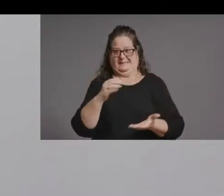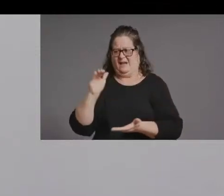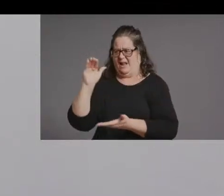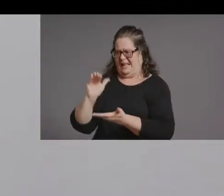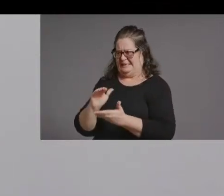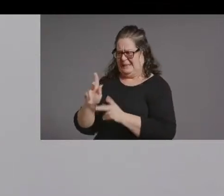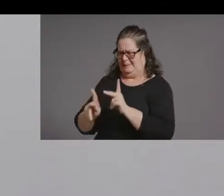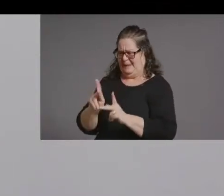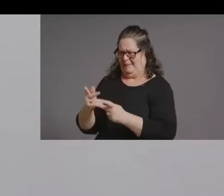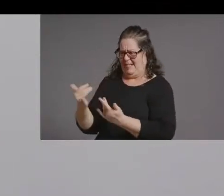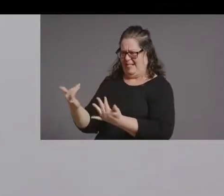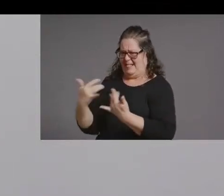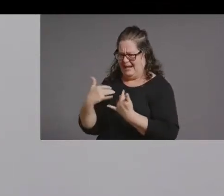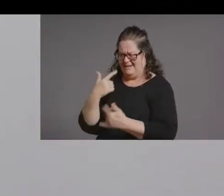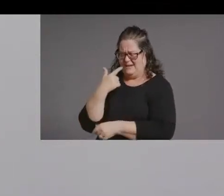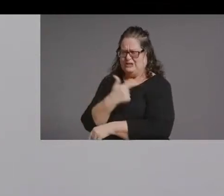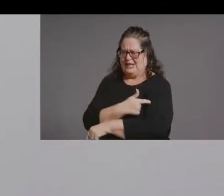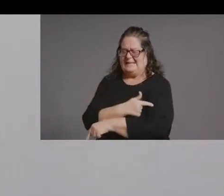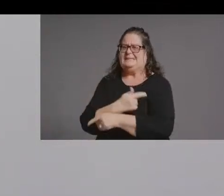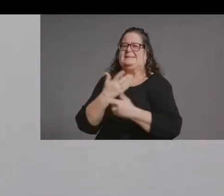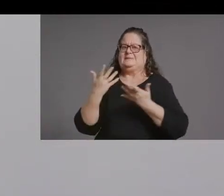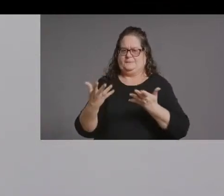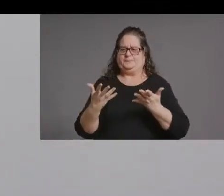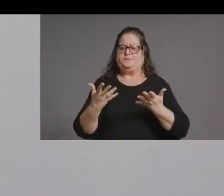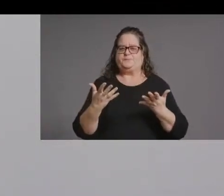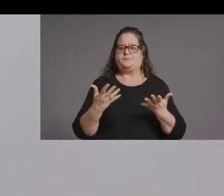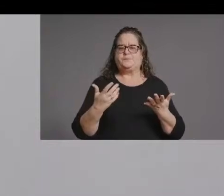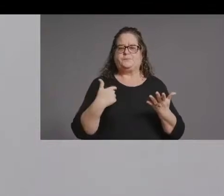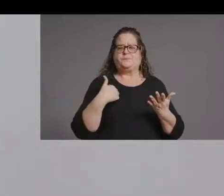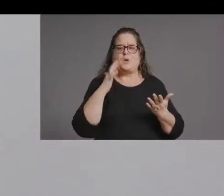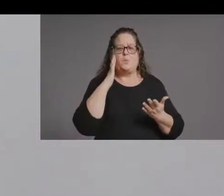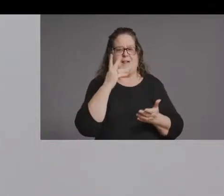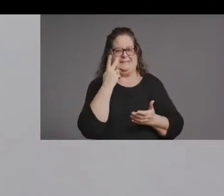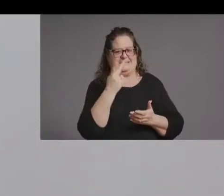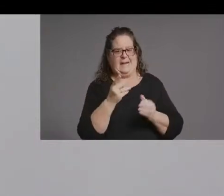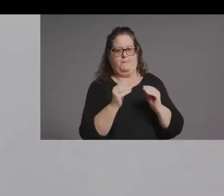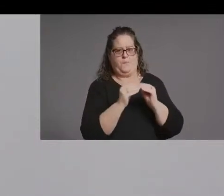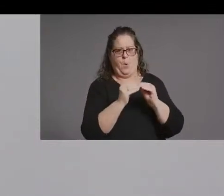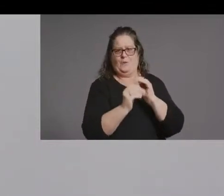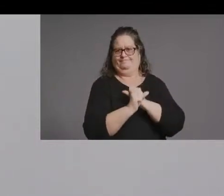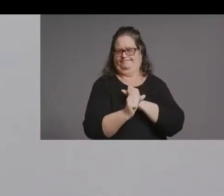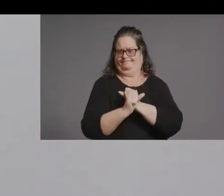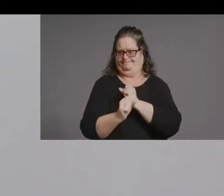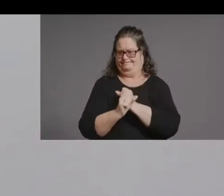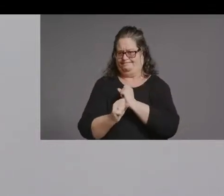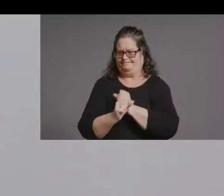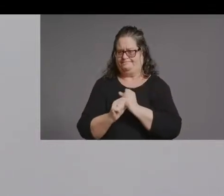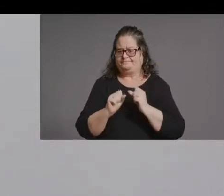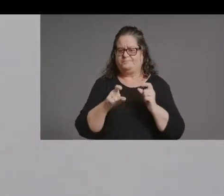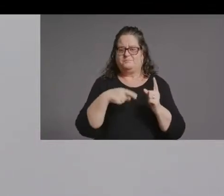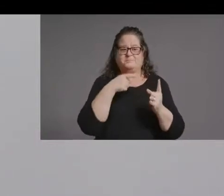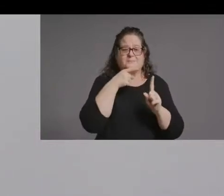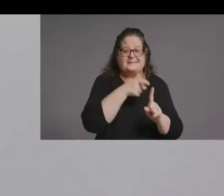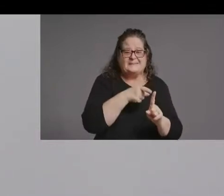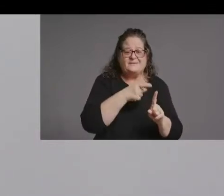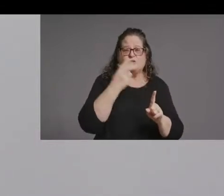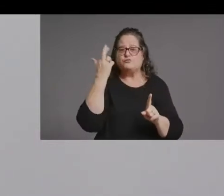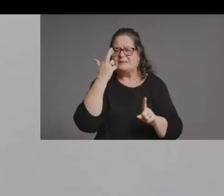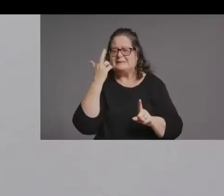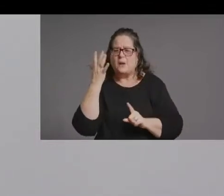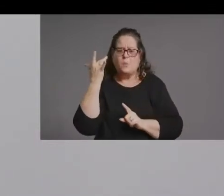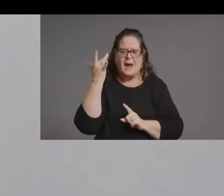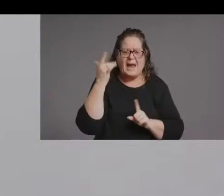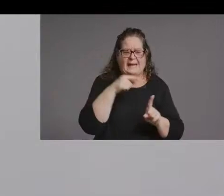the community about messaging about specific, reasons that people may be vaccine hesitant, working with